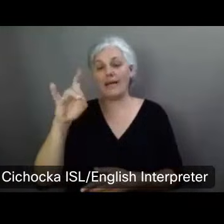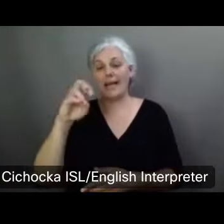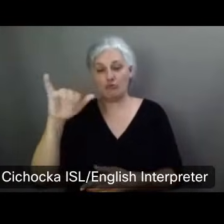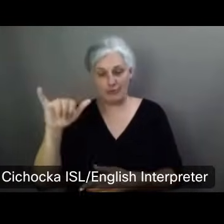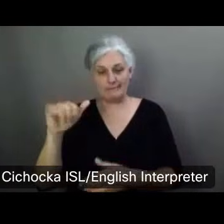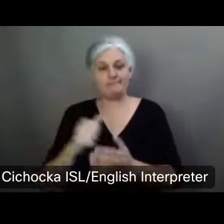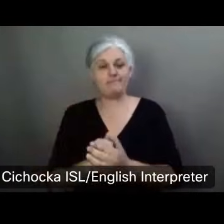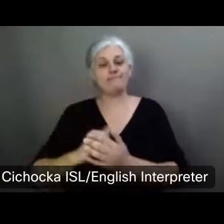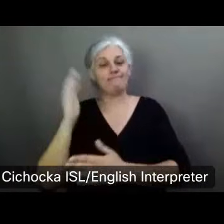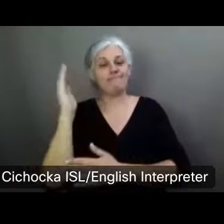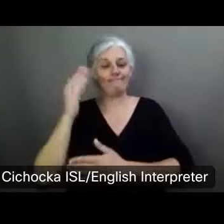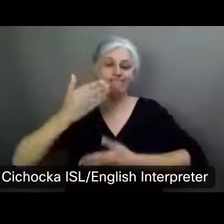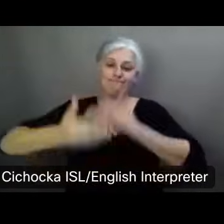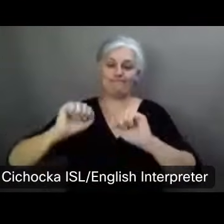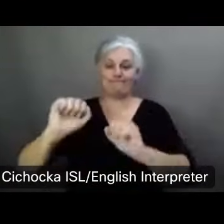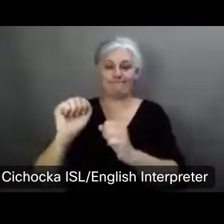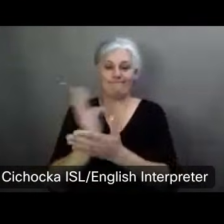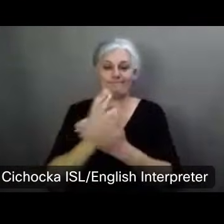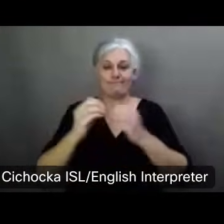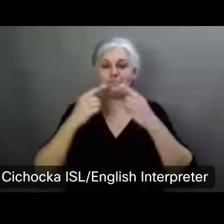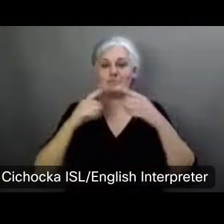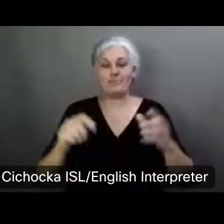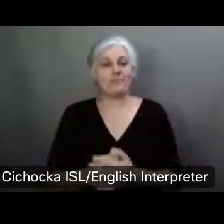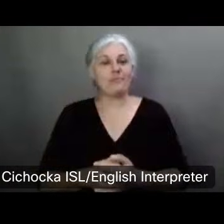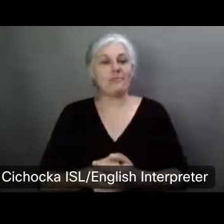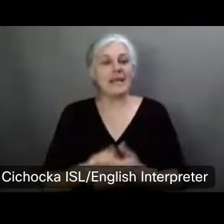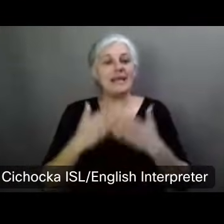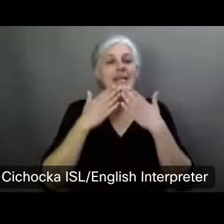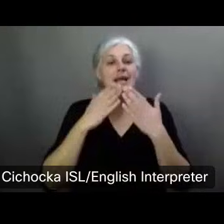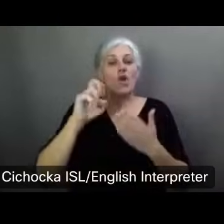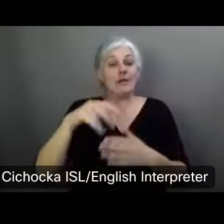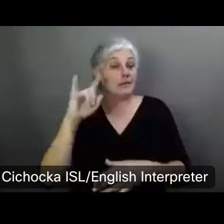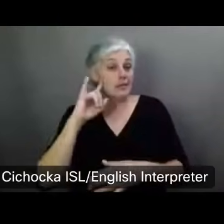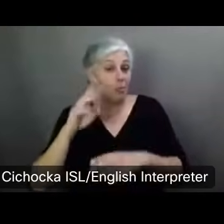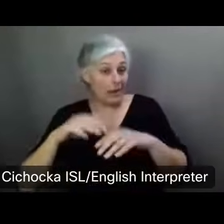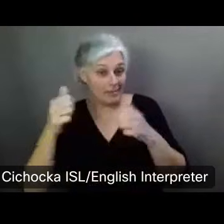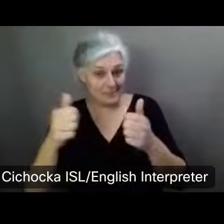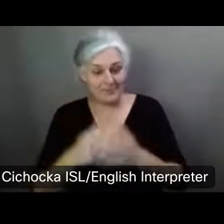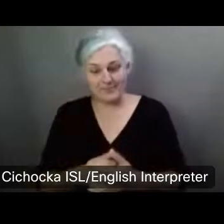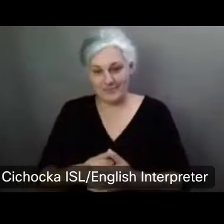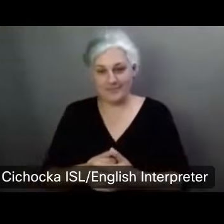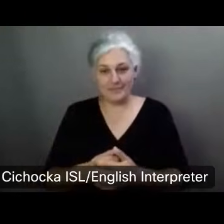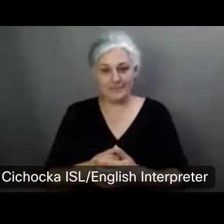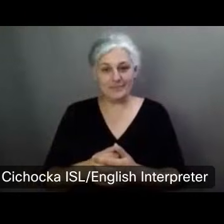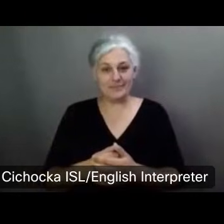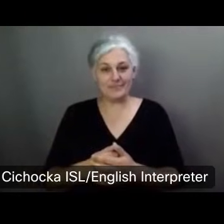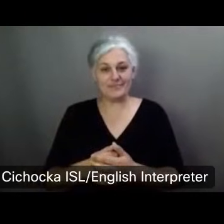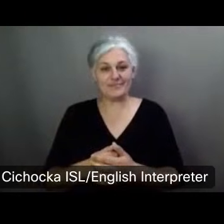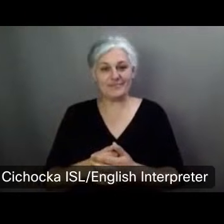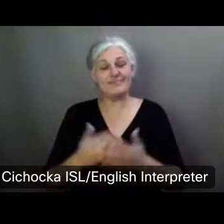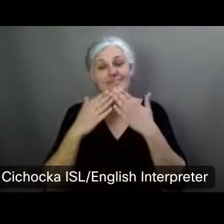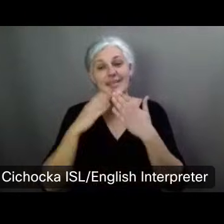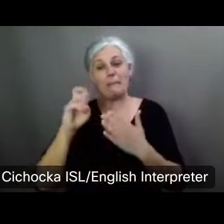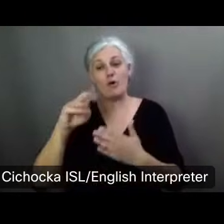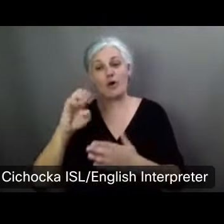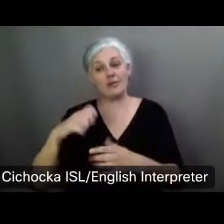disclosure and the policy. Thank you. Thanks, Lorraine. Can you hear me okay? Yes, thank you. Yeah, so I'd like to thank Bernie, as always,